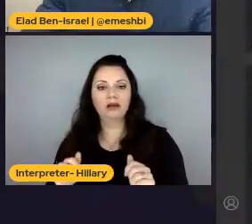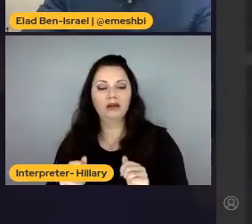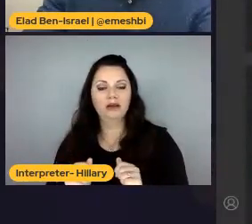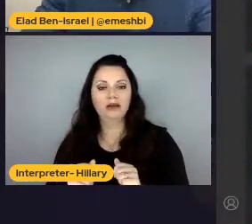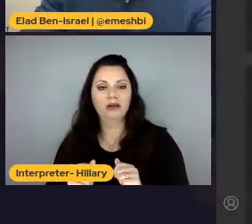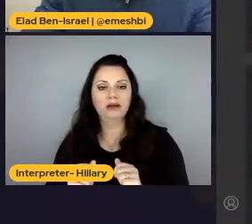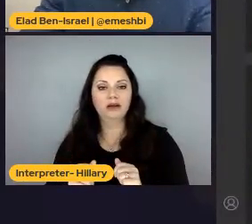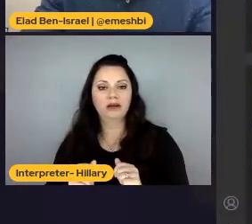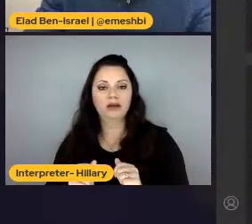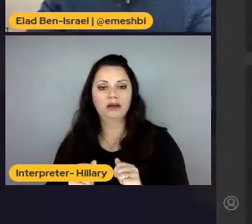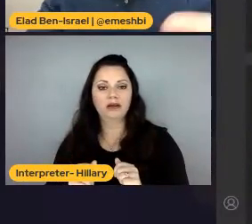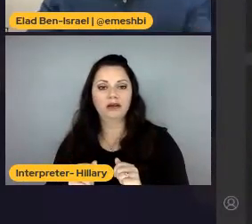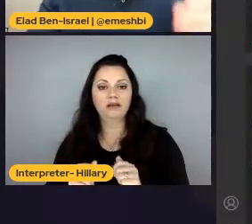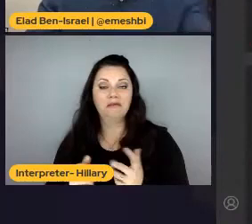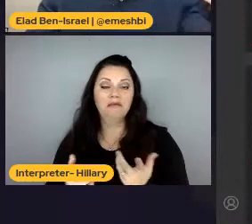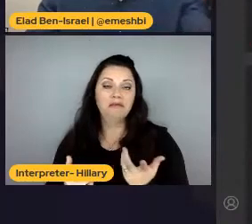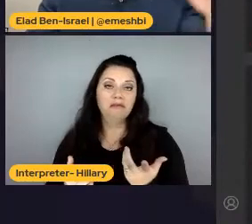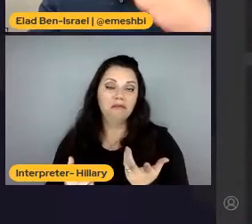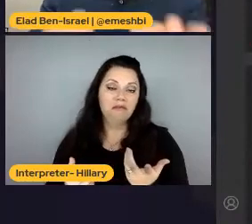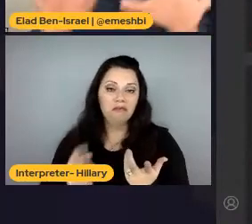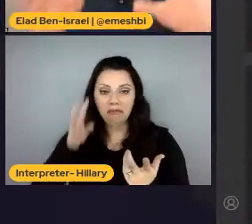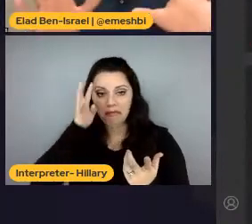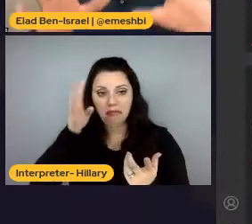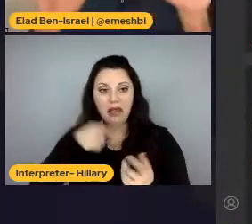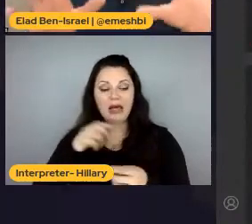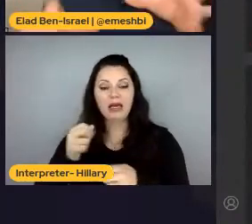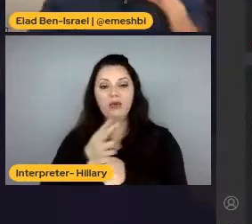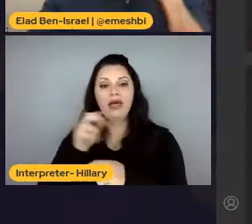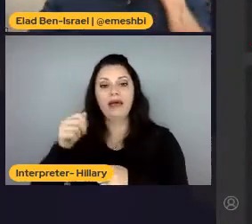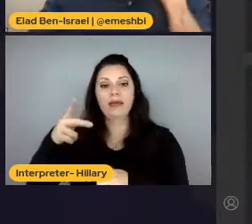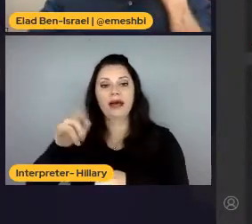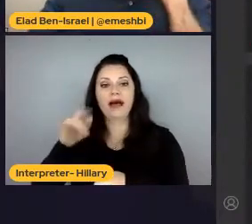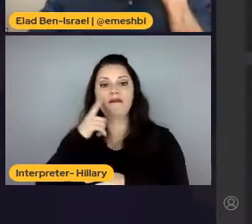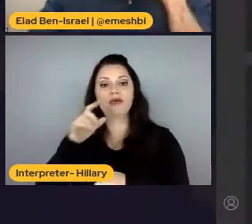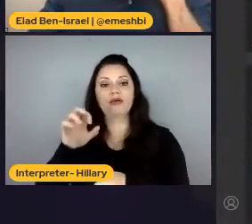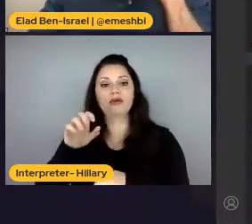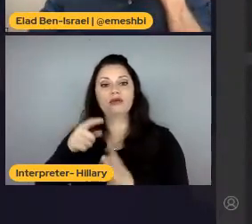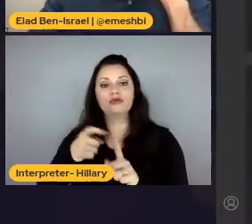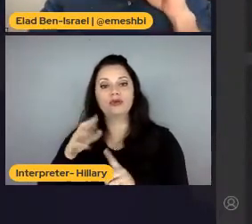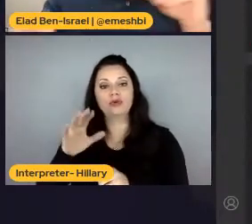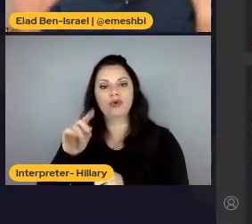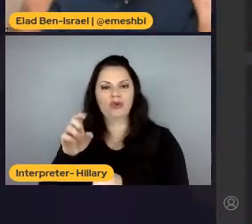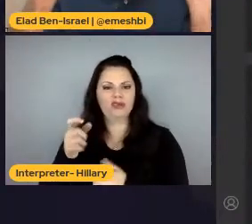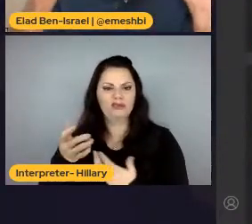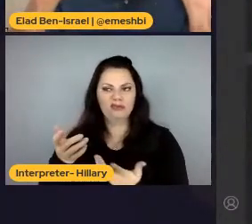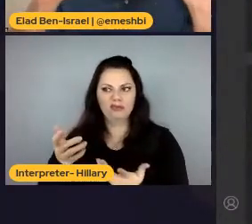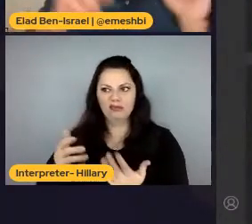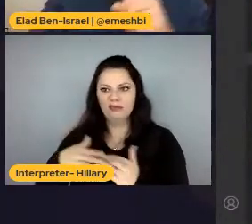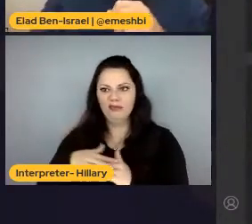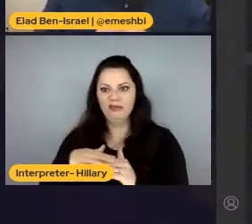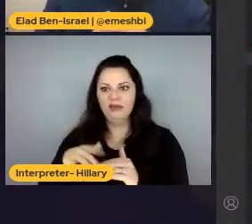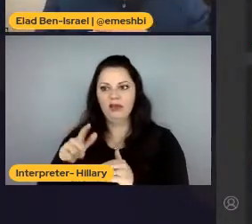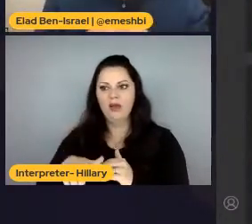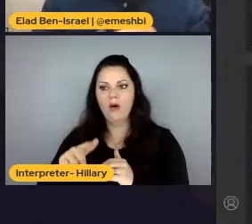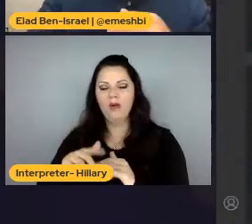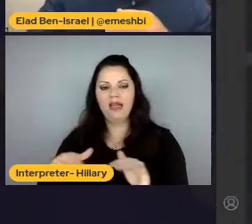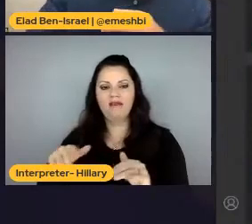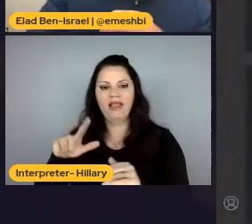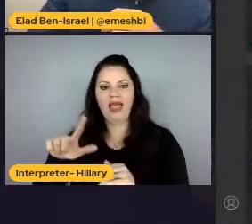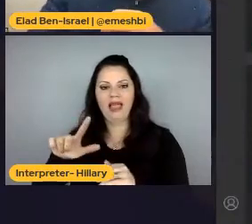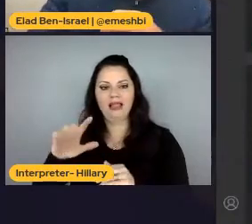And then I can do something like, the API for source code is very low level, right? It's basically kind of like the L0 for source